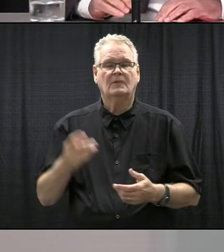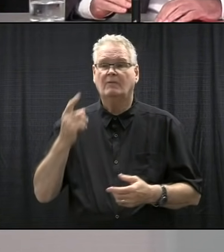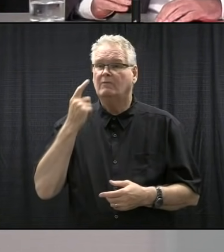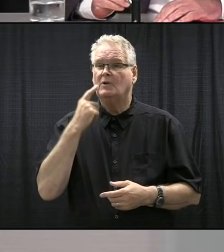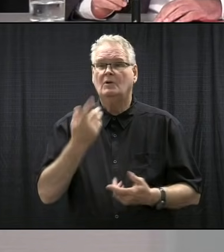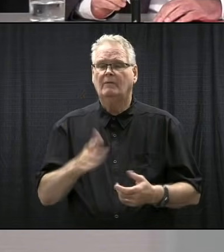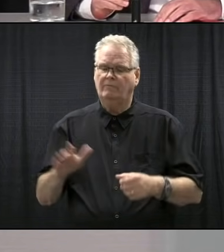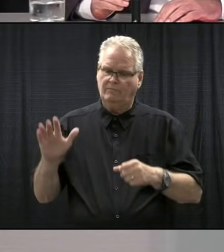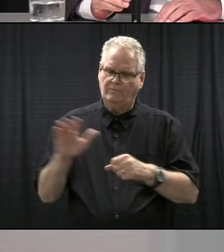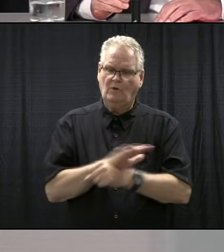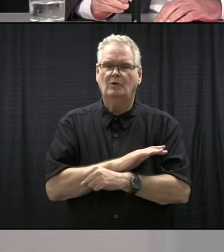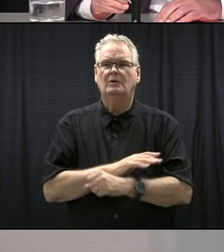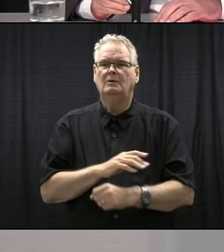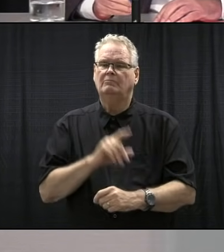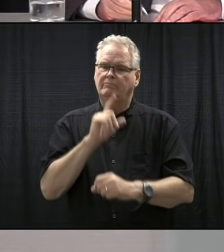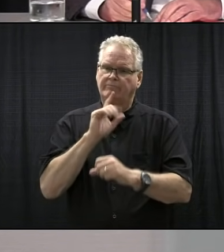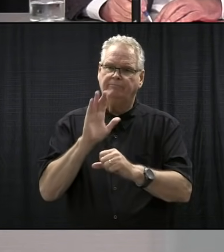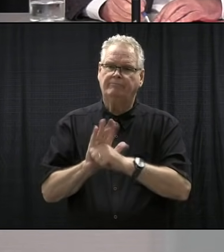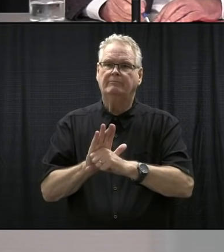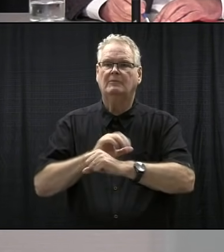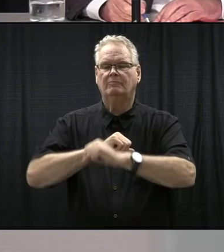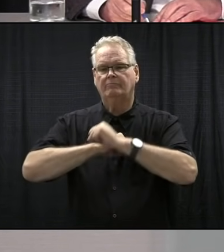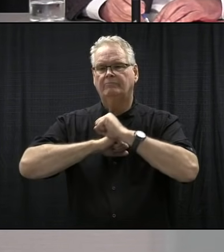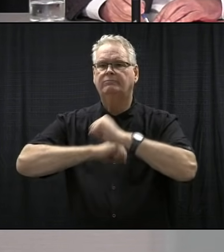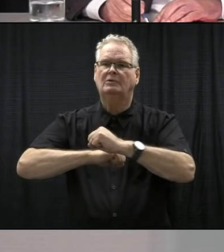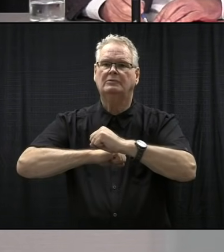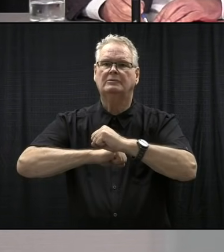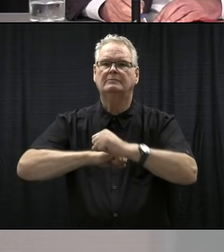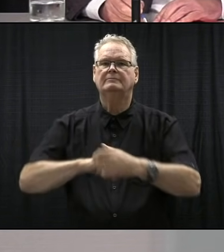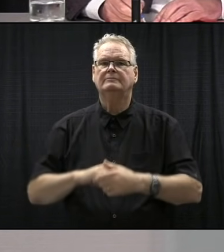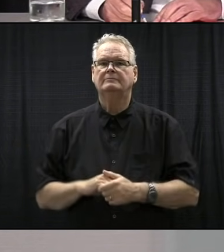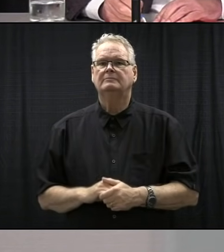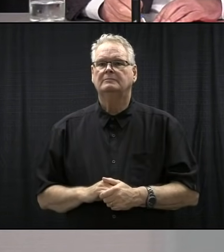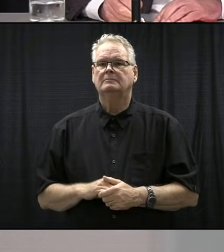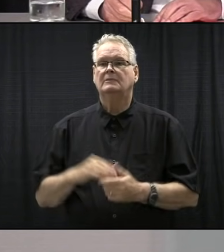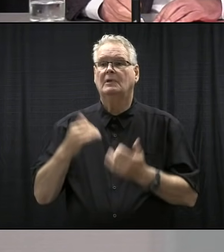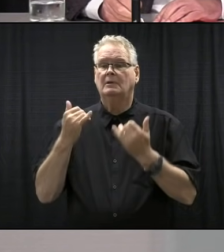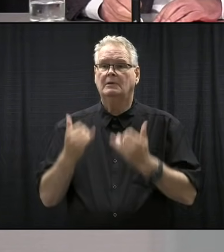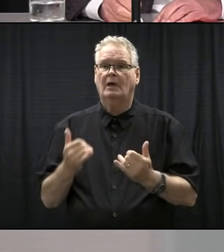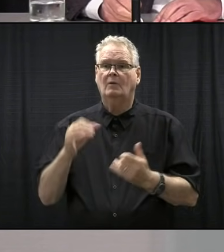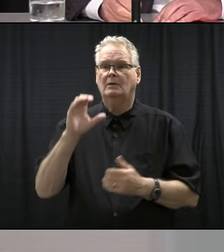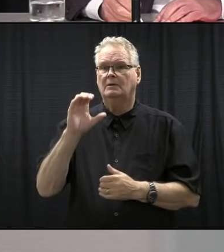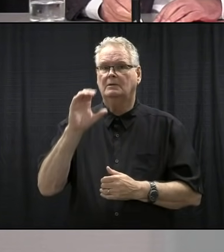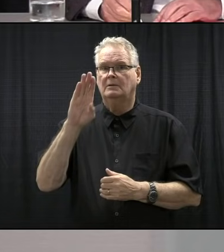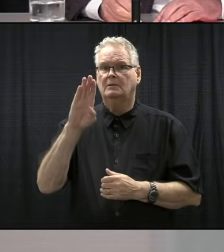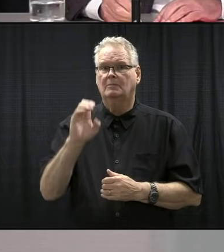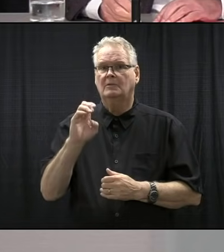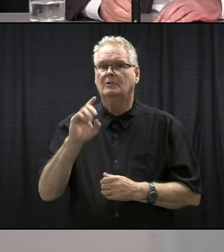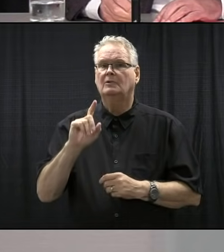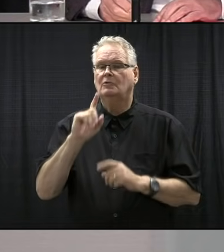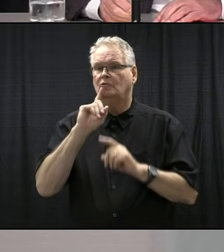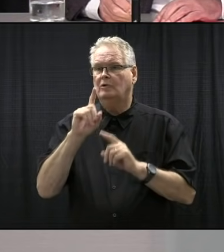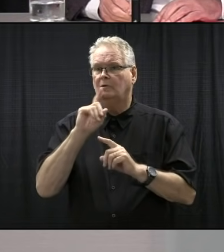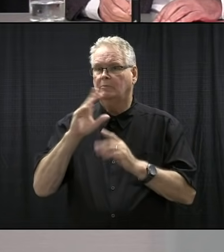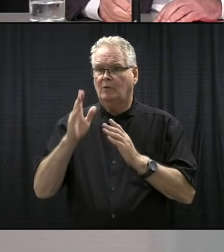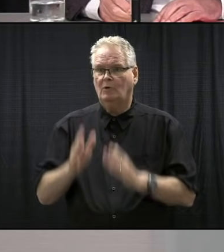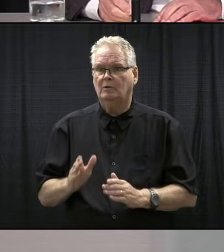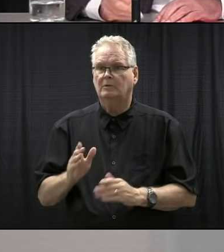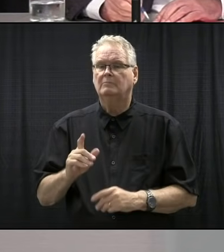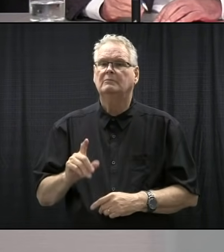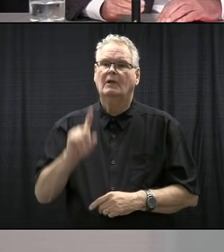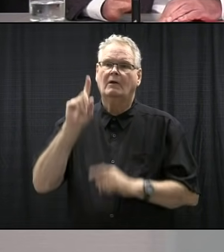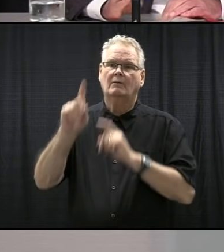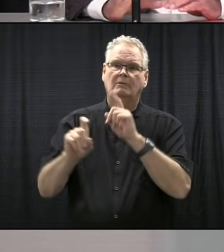Our next questions are from Meg Roberts with CBC. Please go ahead and make your way to the mic. Hello. Ontario is